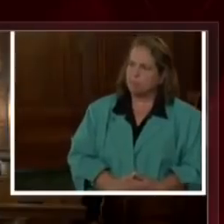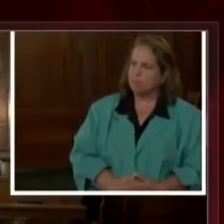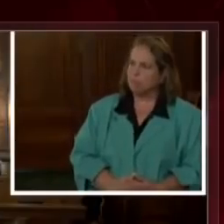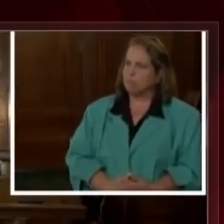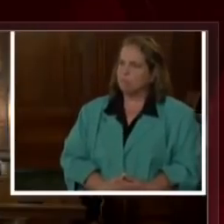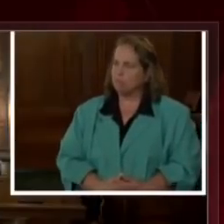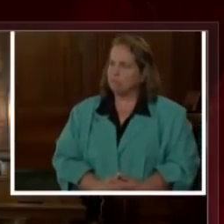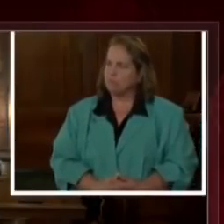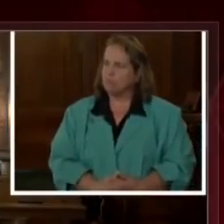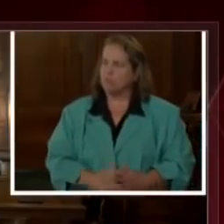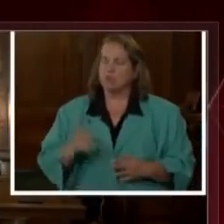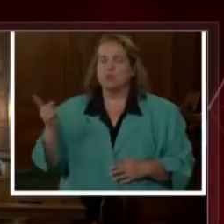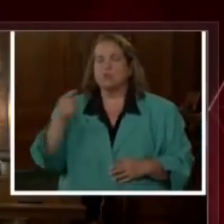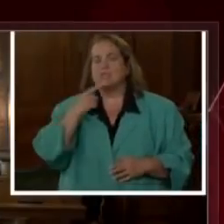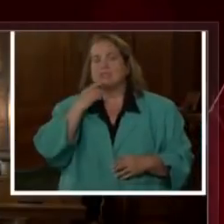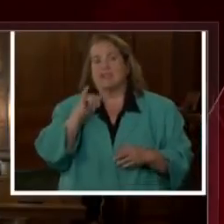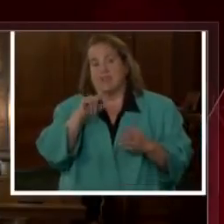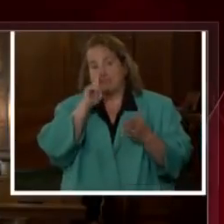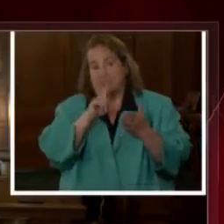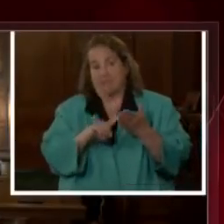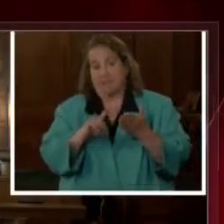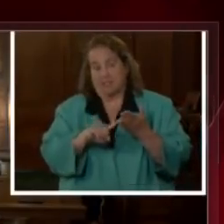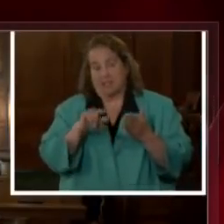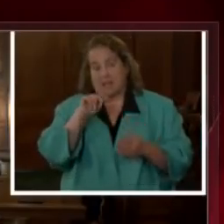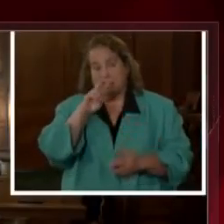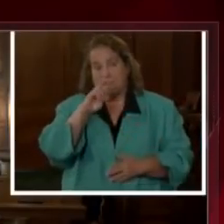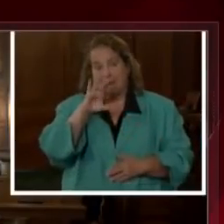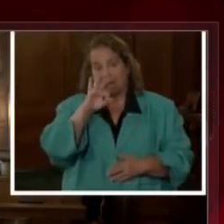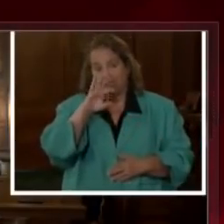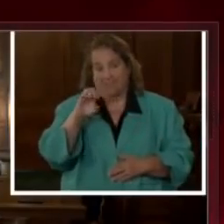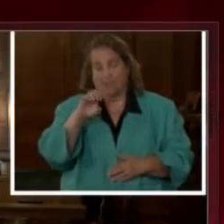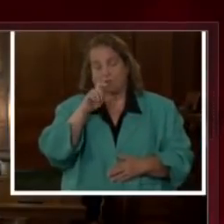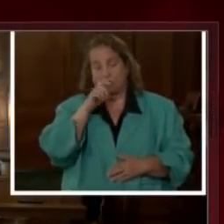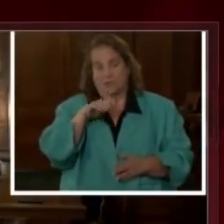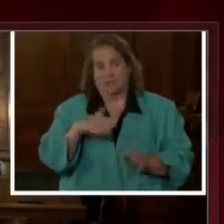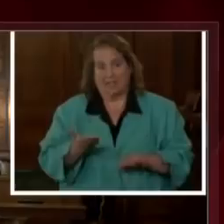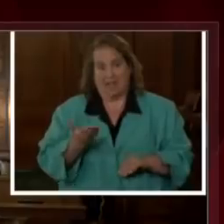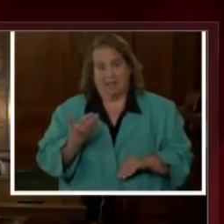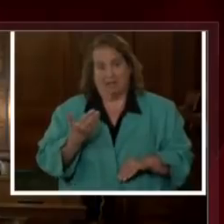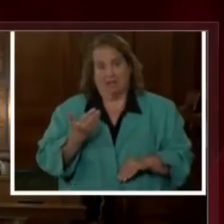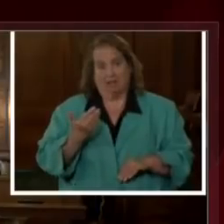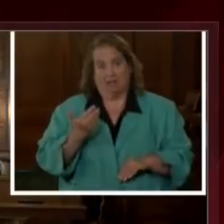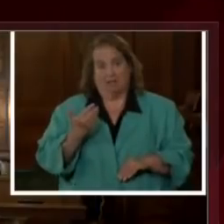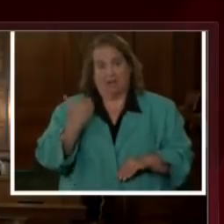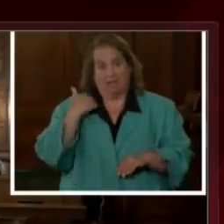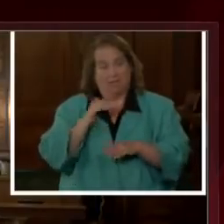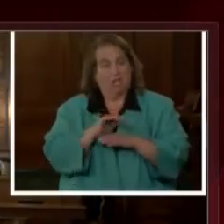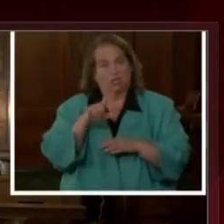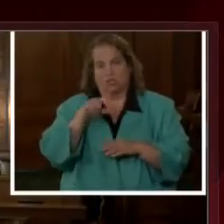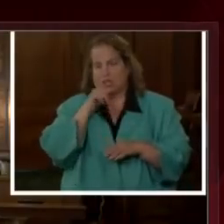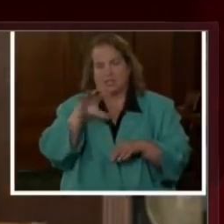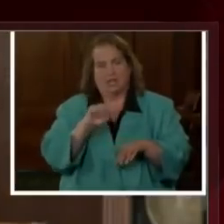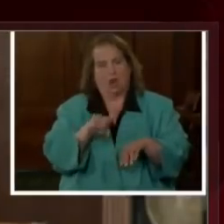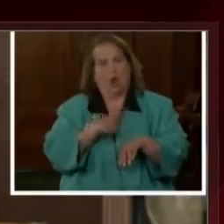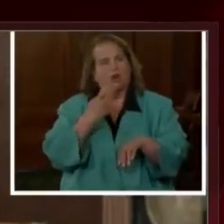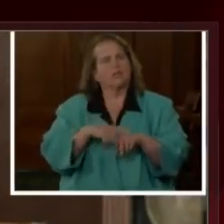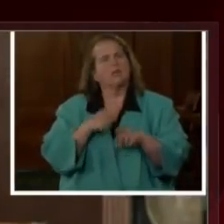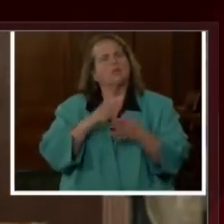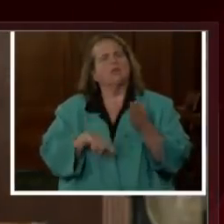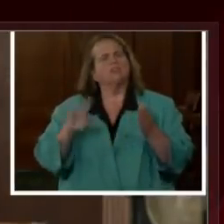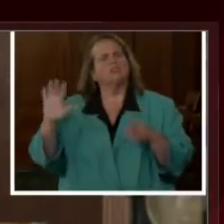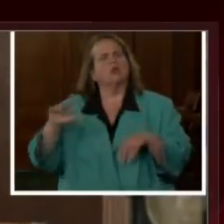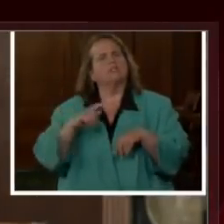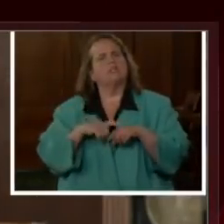into not being fair should not take months. Any idea the timeline as far as the Well, I